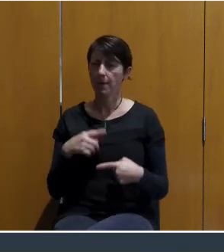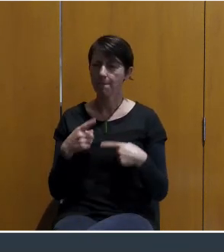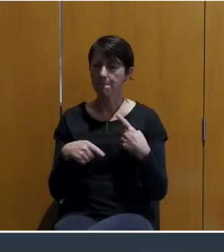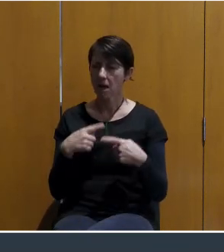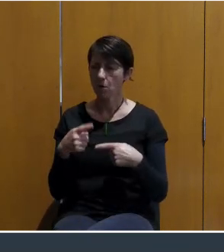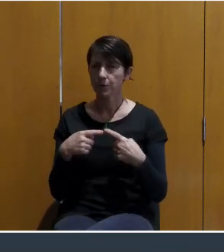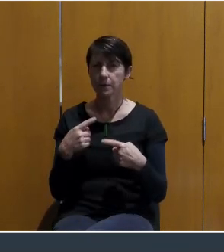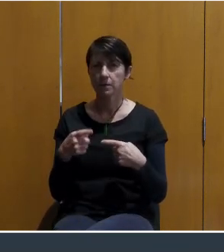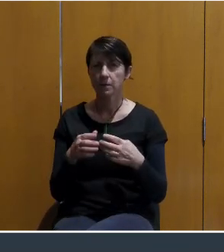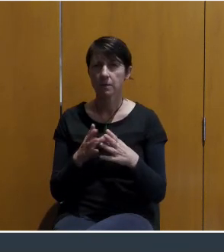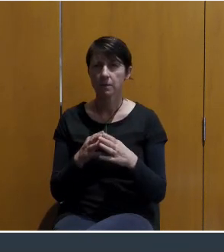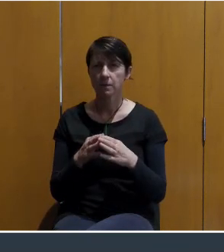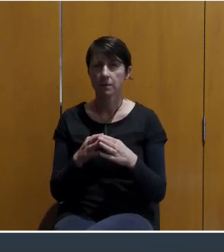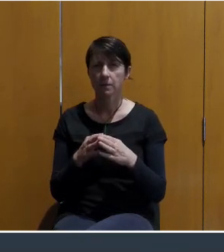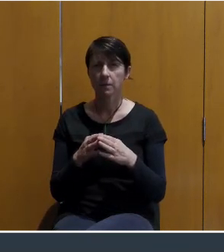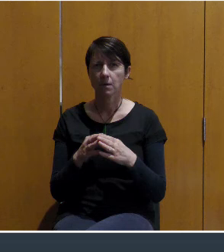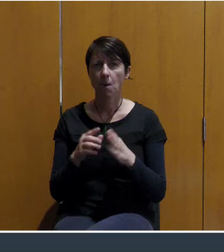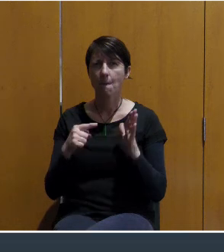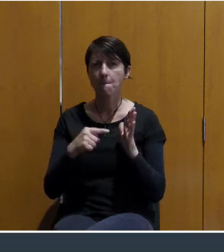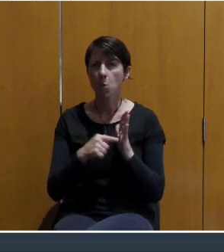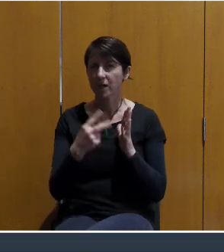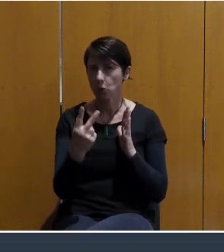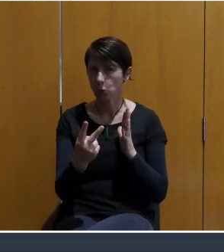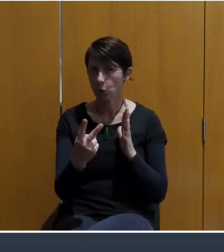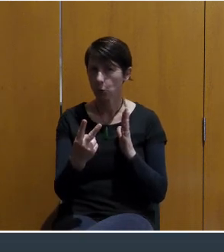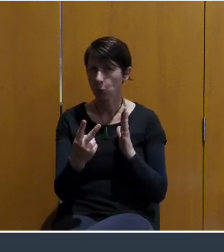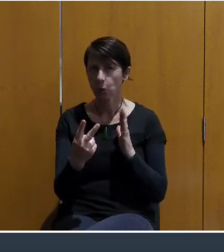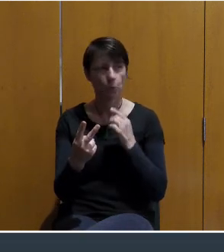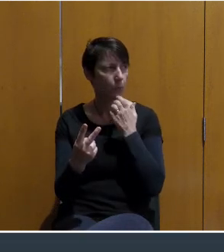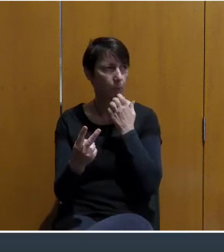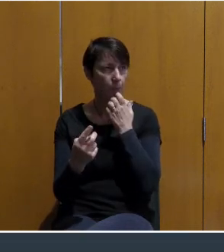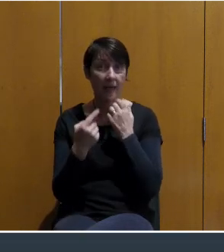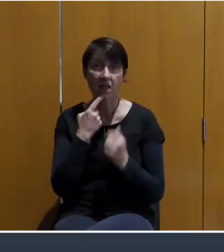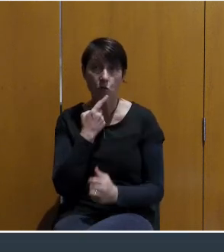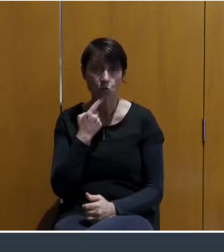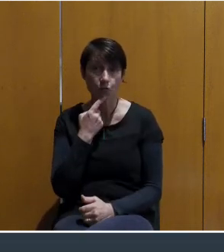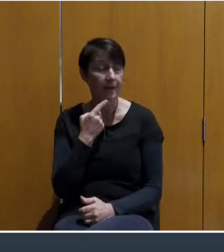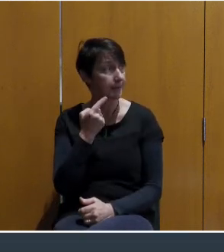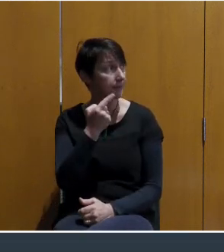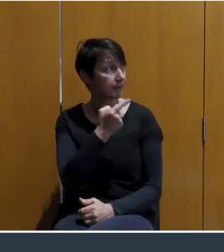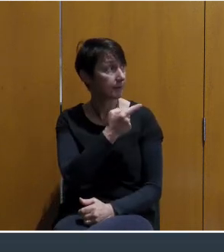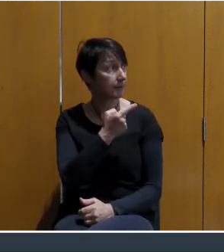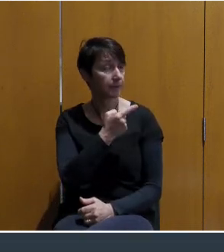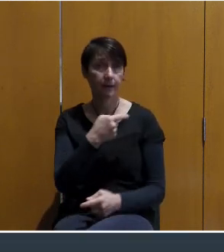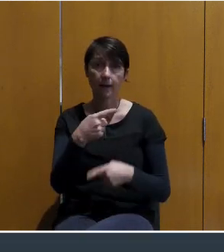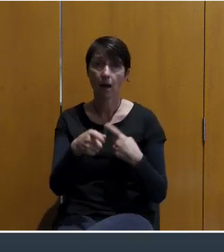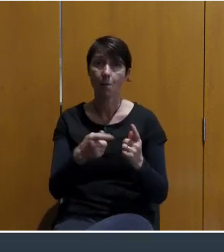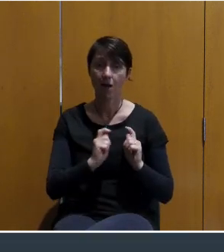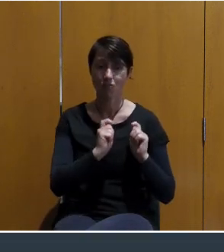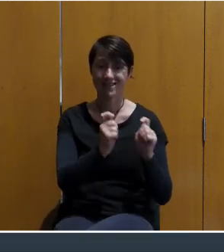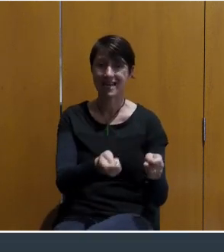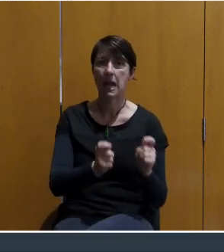to the point 2 there in the red around the delegation of the